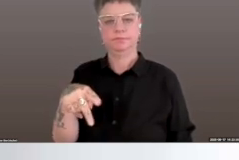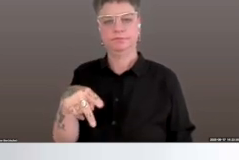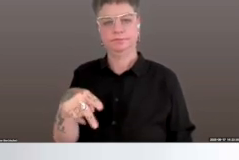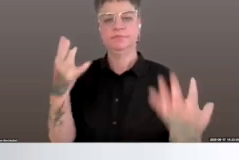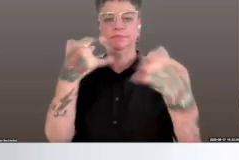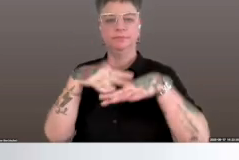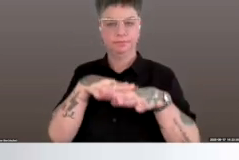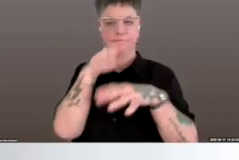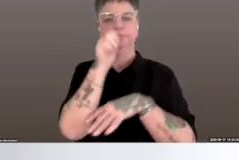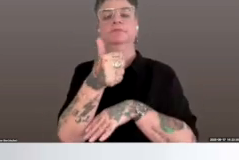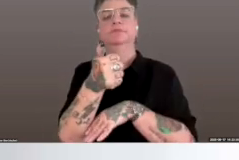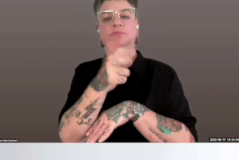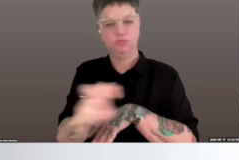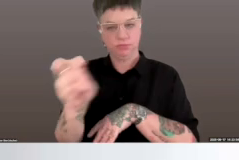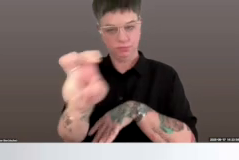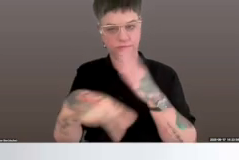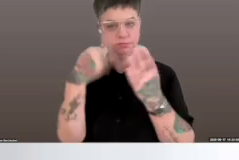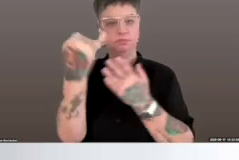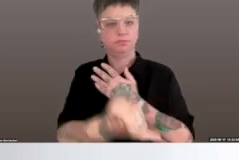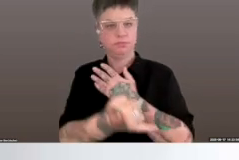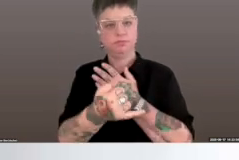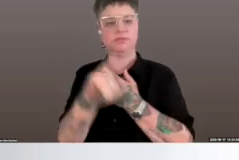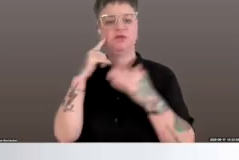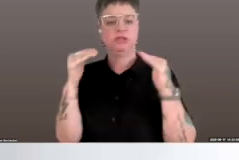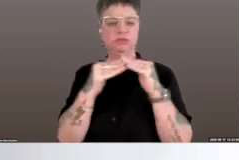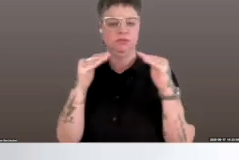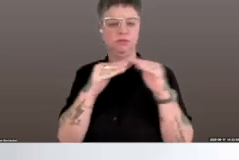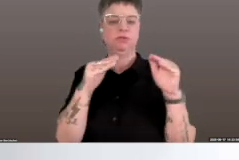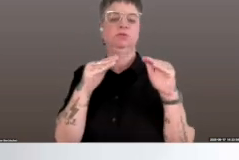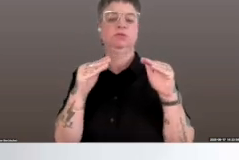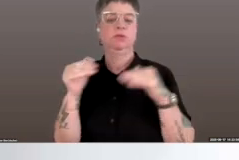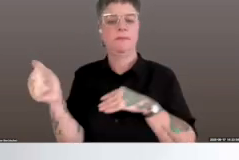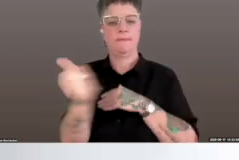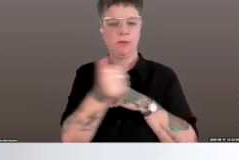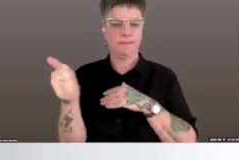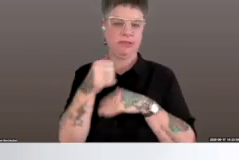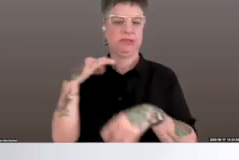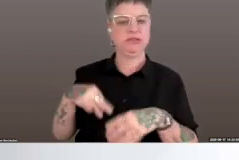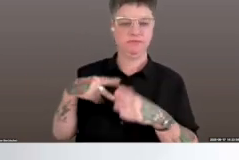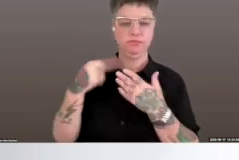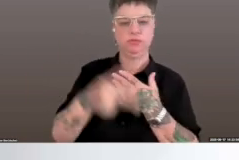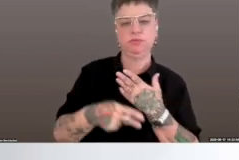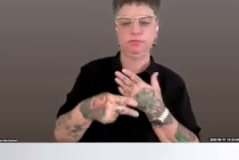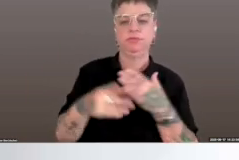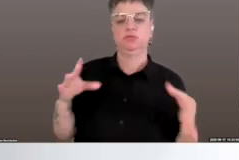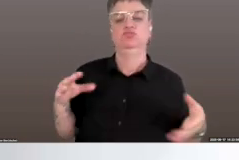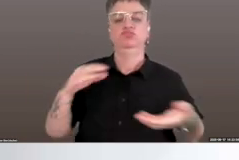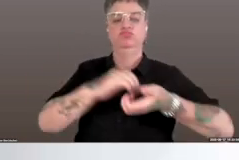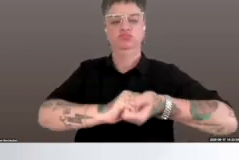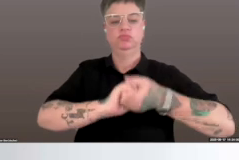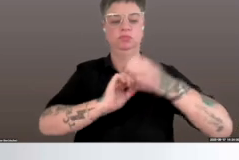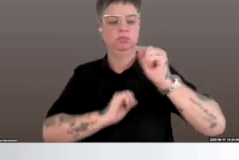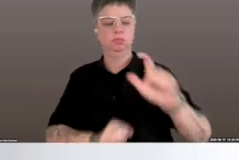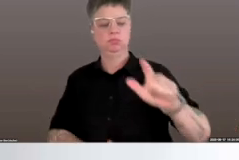data innovation support related to the equitable mobility incentive programs. CAL-ITP is a joint project between